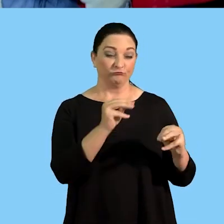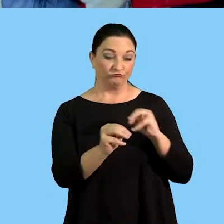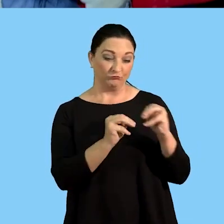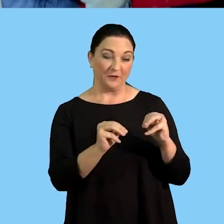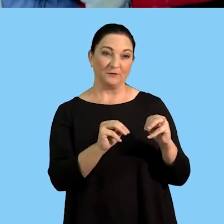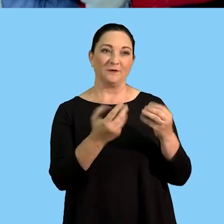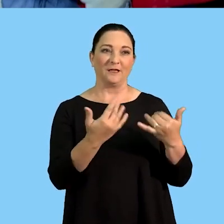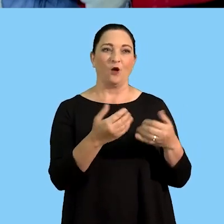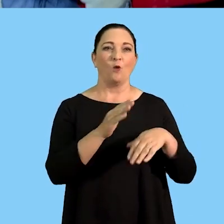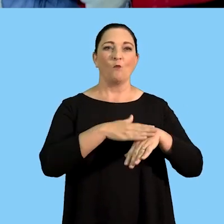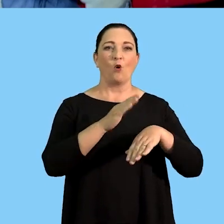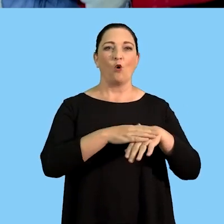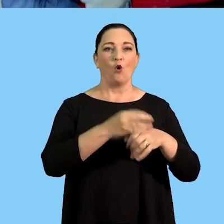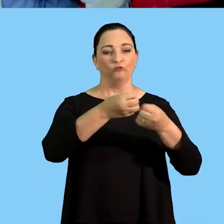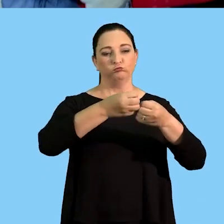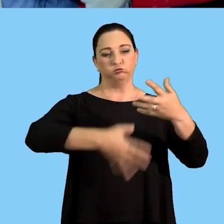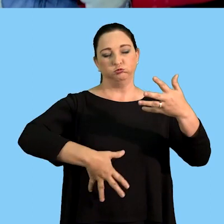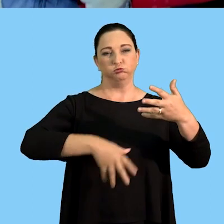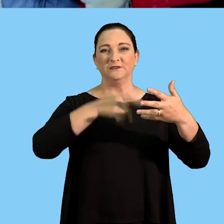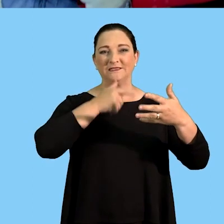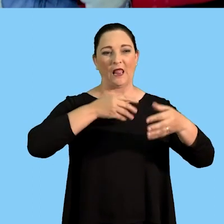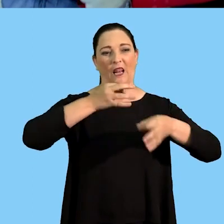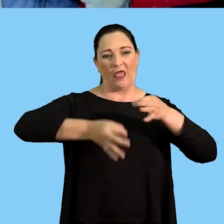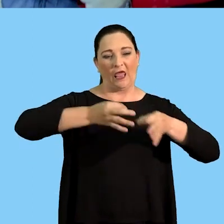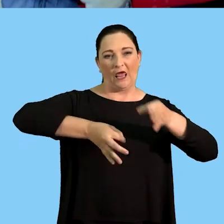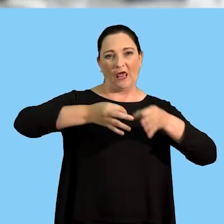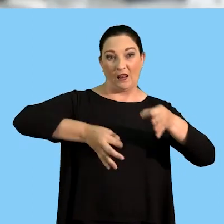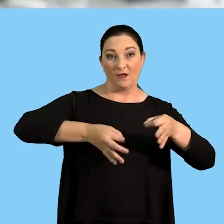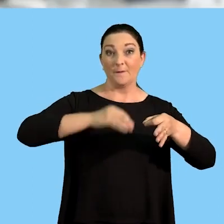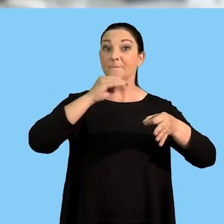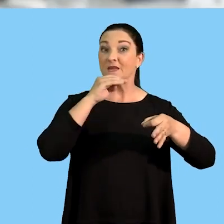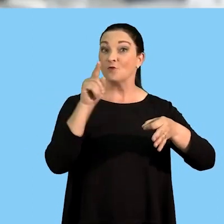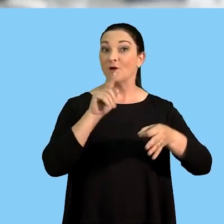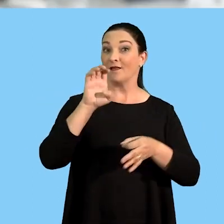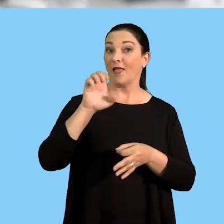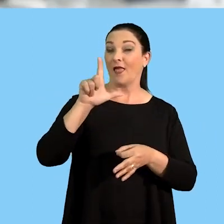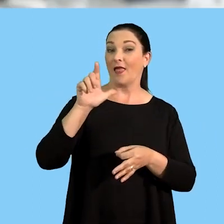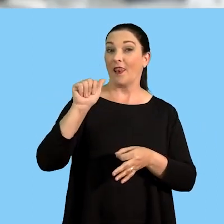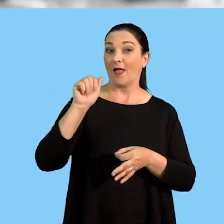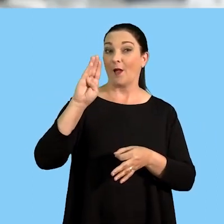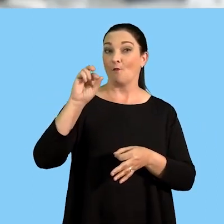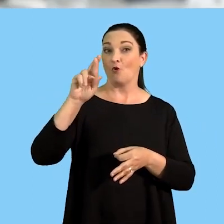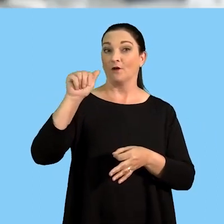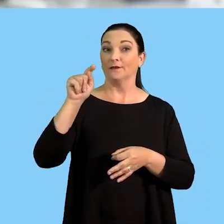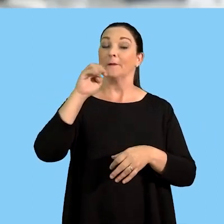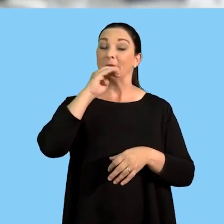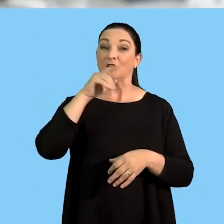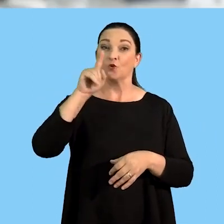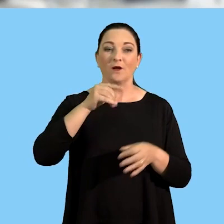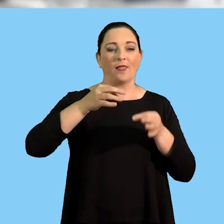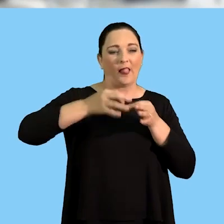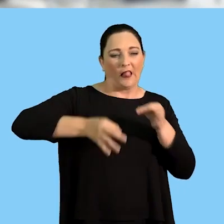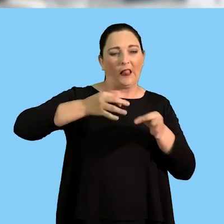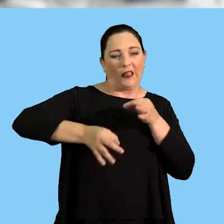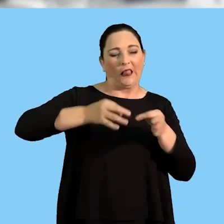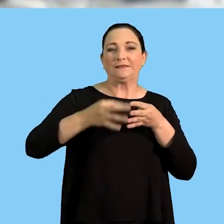of safety management. Remember, grade 11s, when you are elaborating, you are supposed to give a